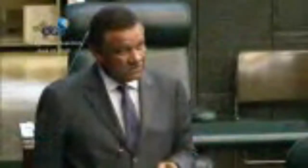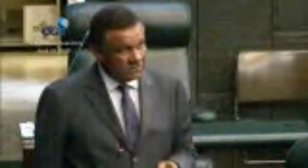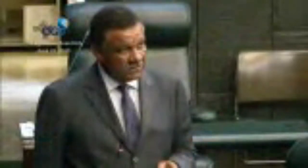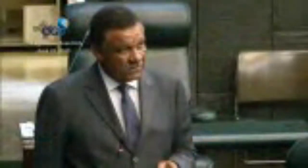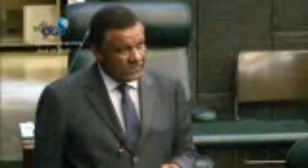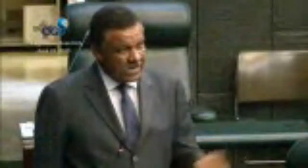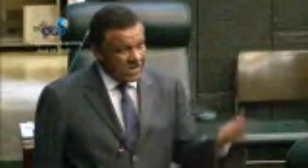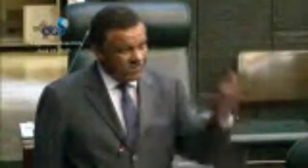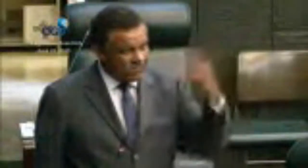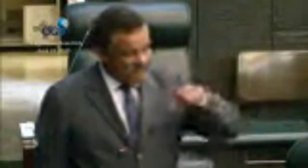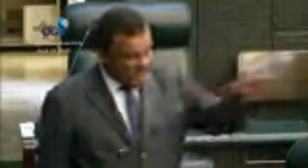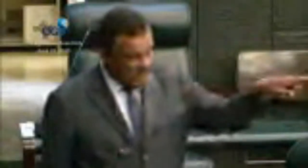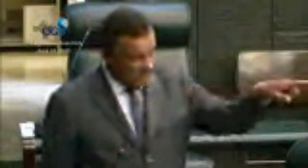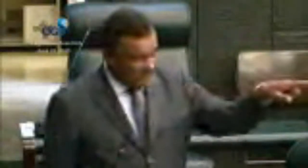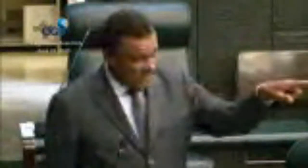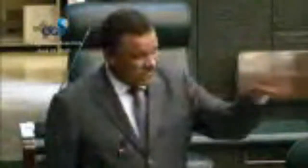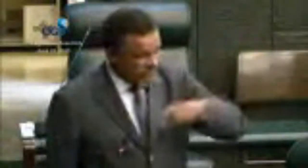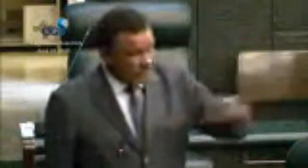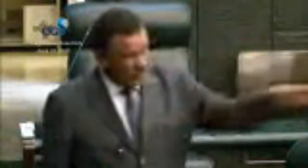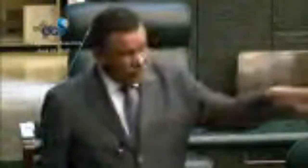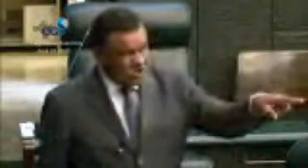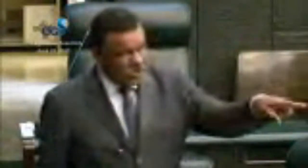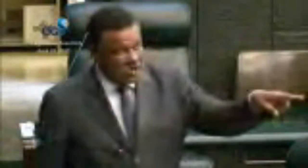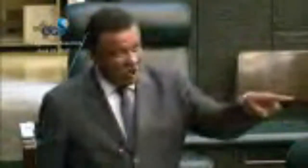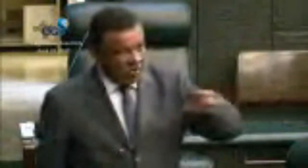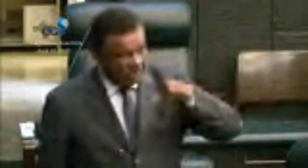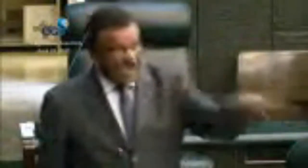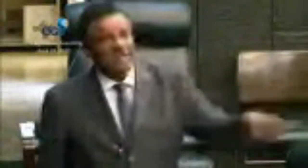some degree of value.